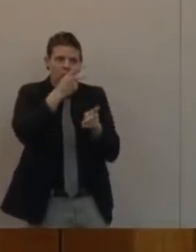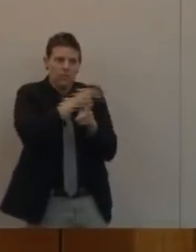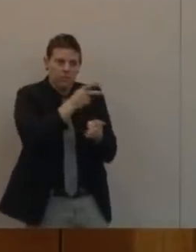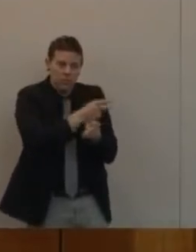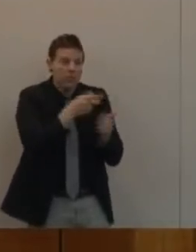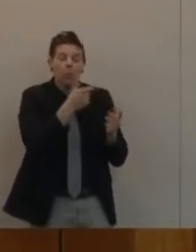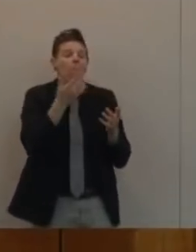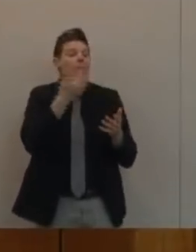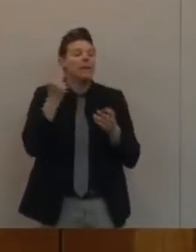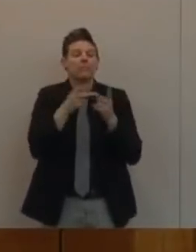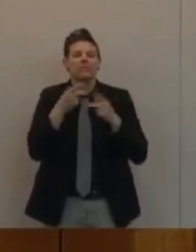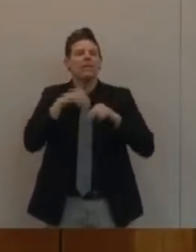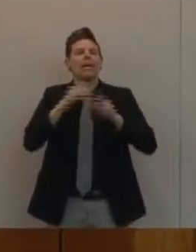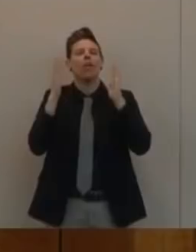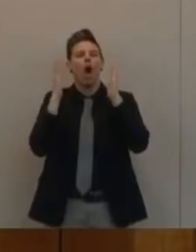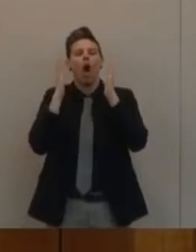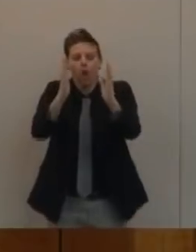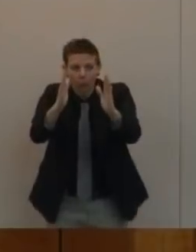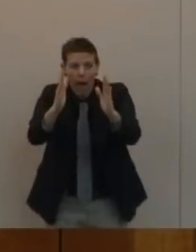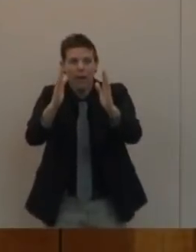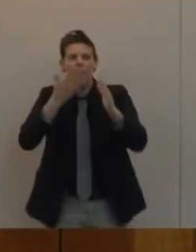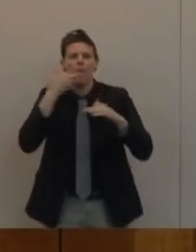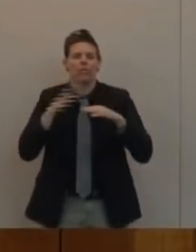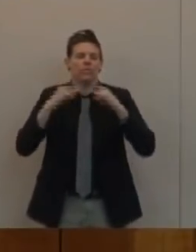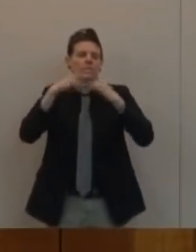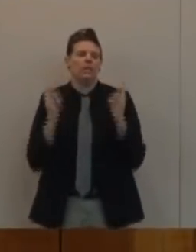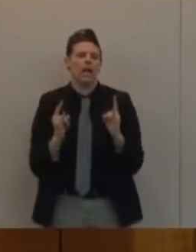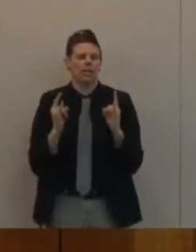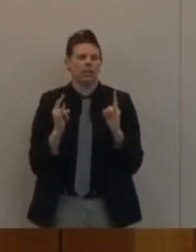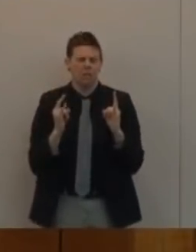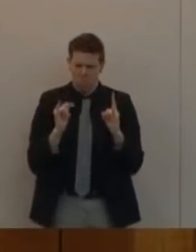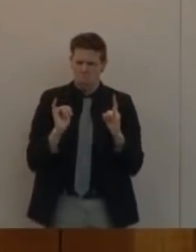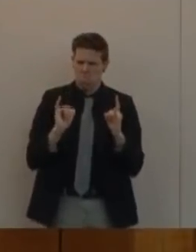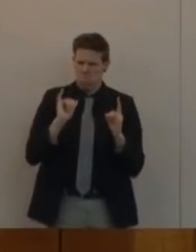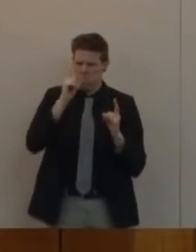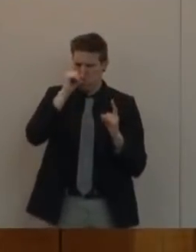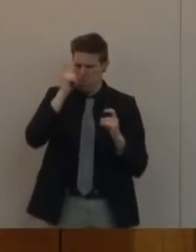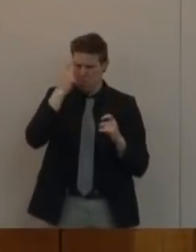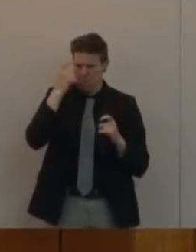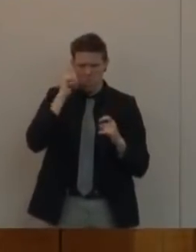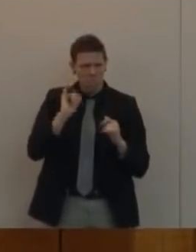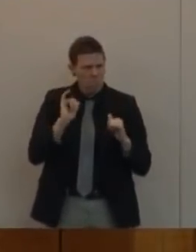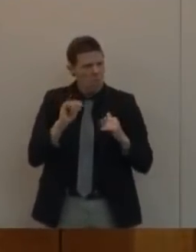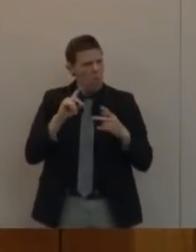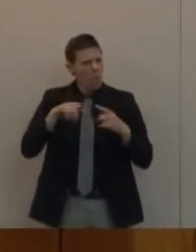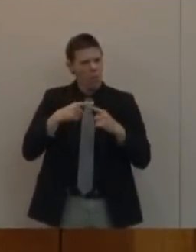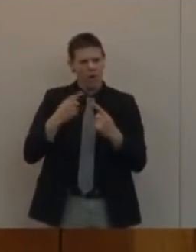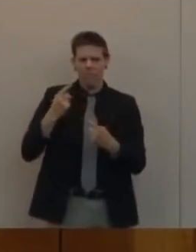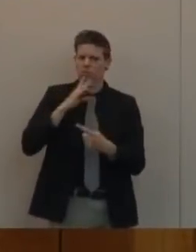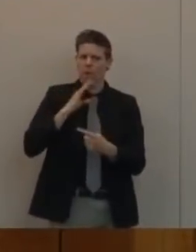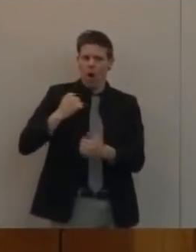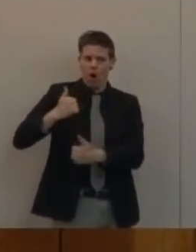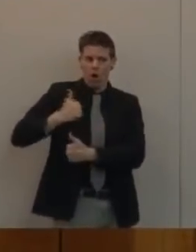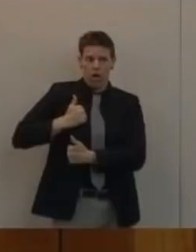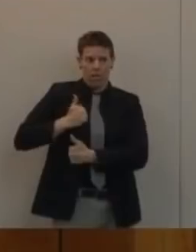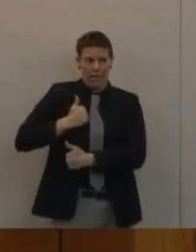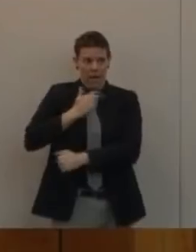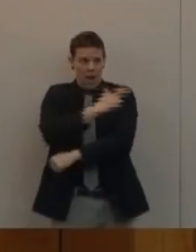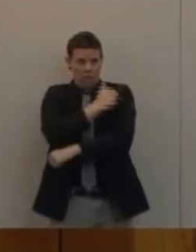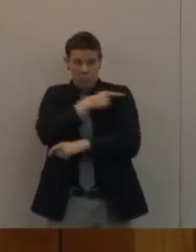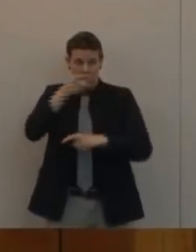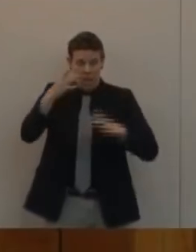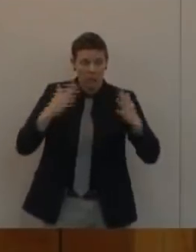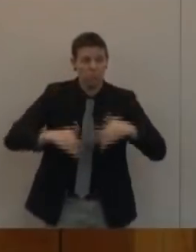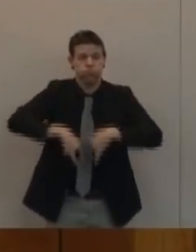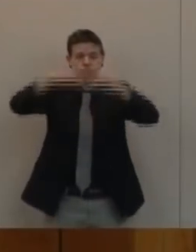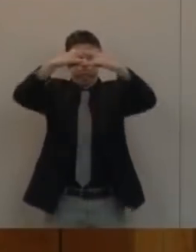bed than it is in a tent. And so I thought when people talked about Army hospitals that they came and put up a big structure, but most